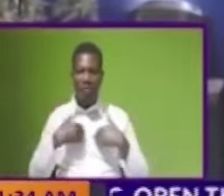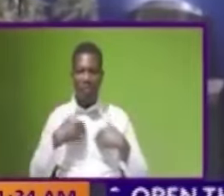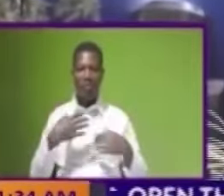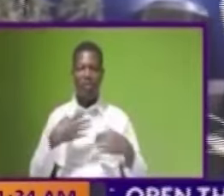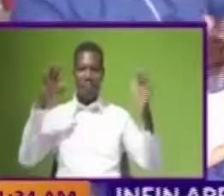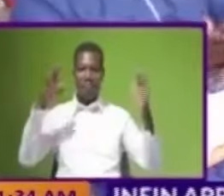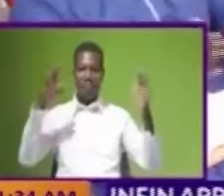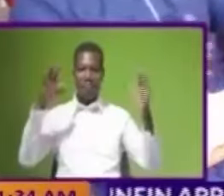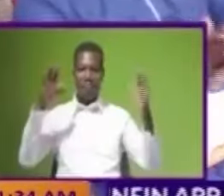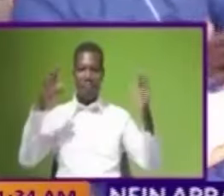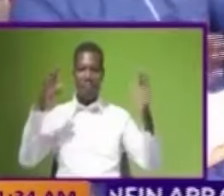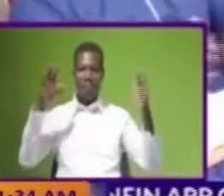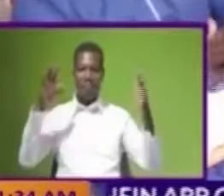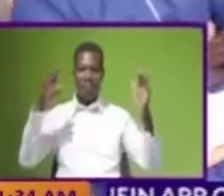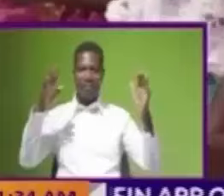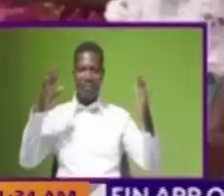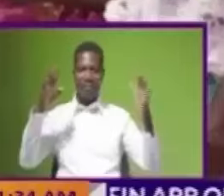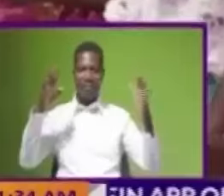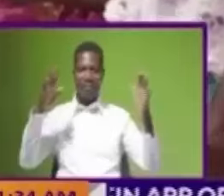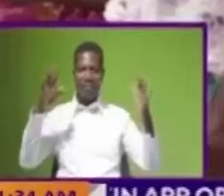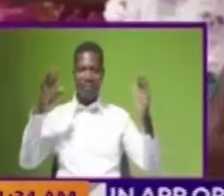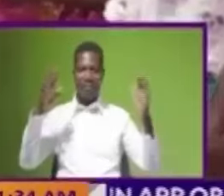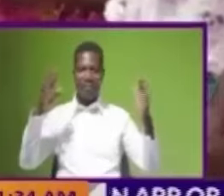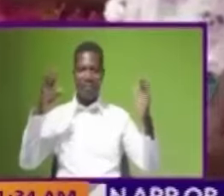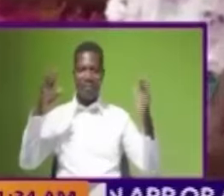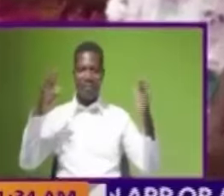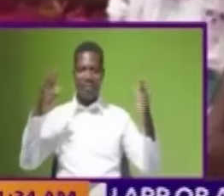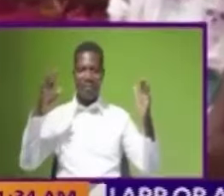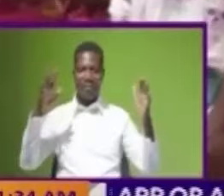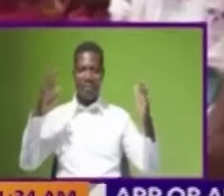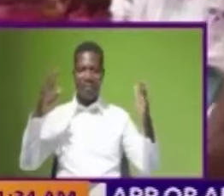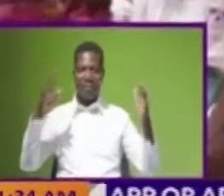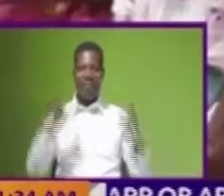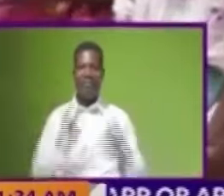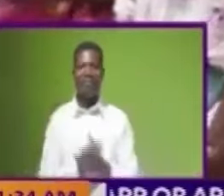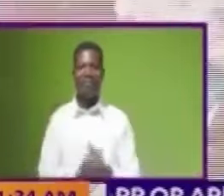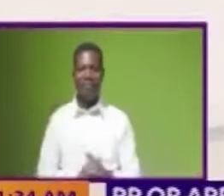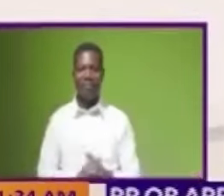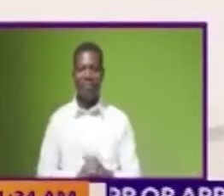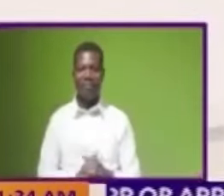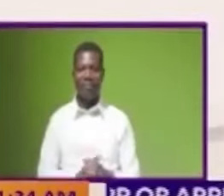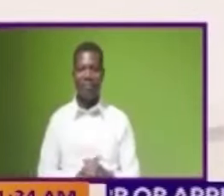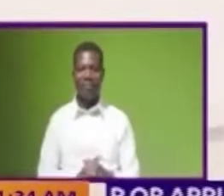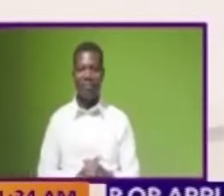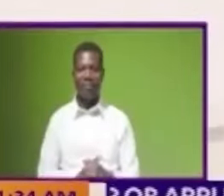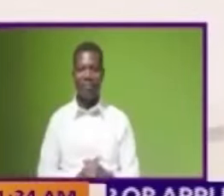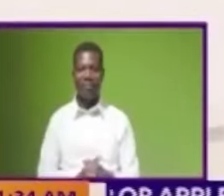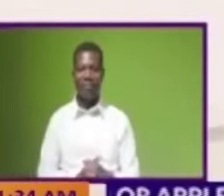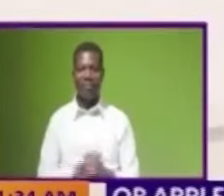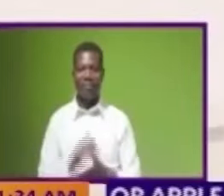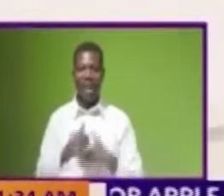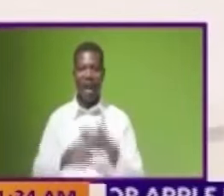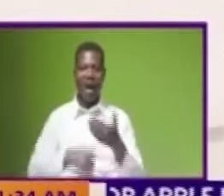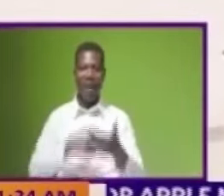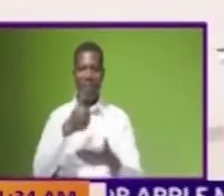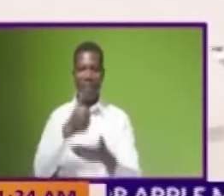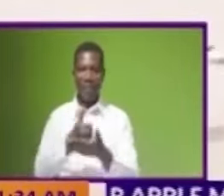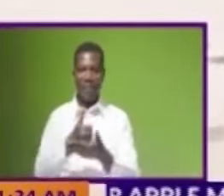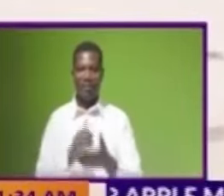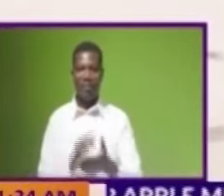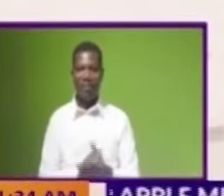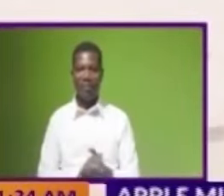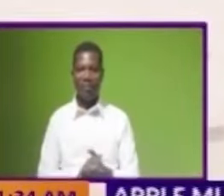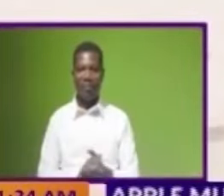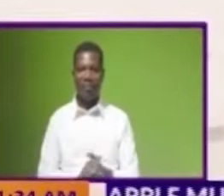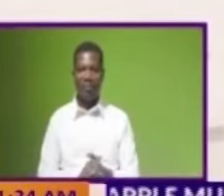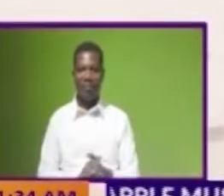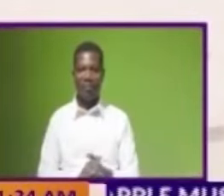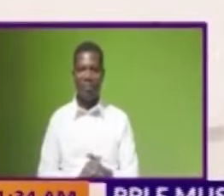Debbie. And your dear one, who knew dear what tear the Adumina Mia Yamau, and no more, and I would defend it.